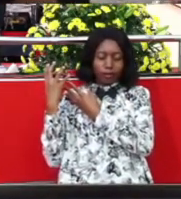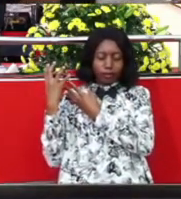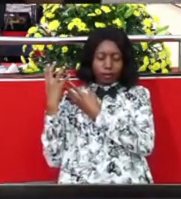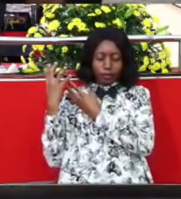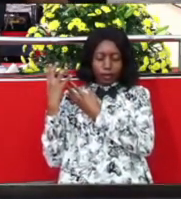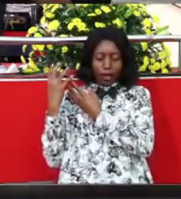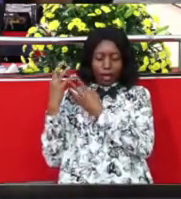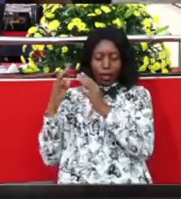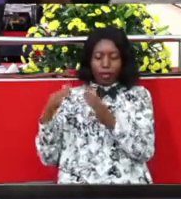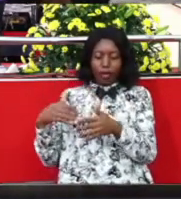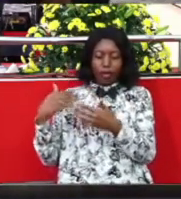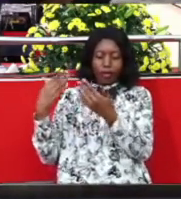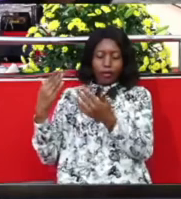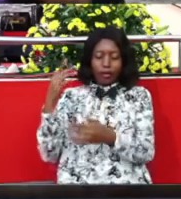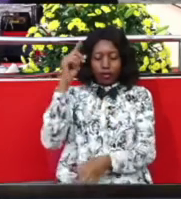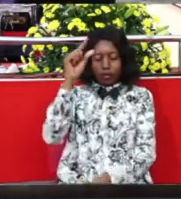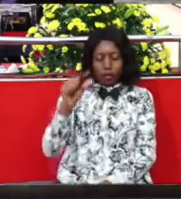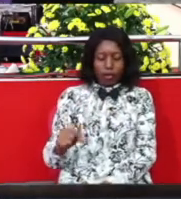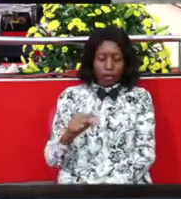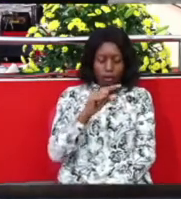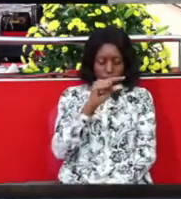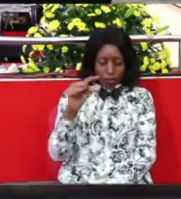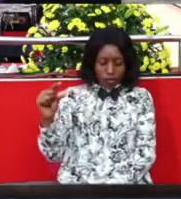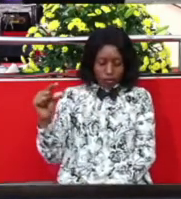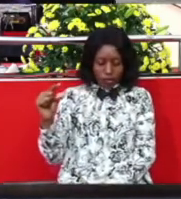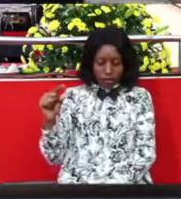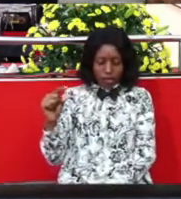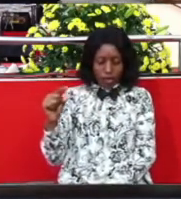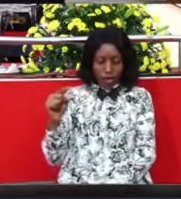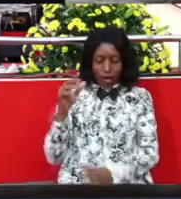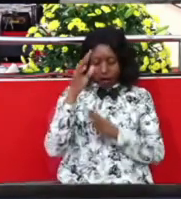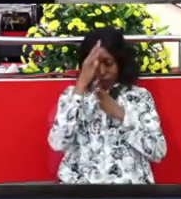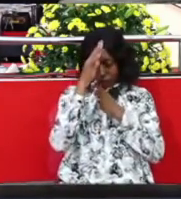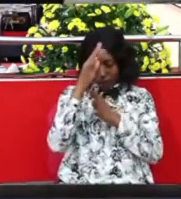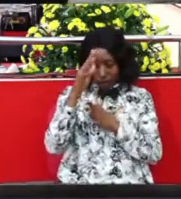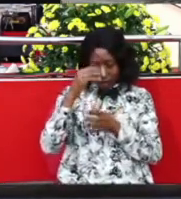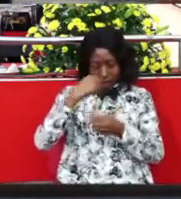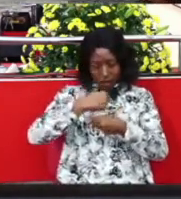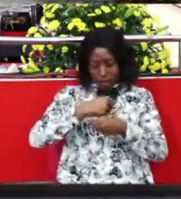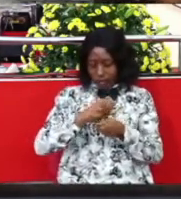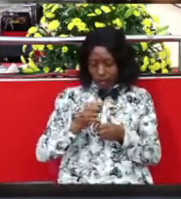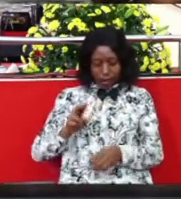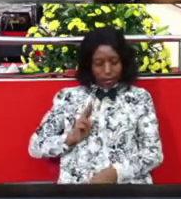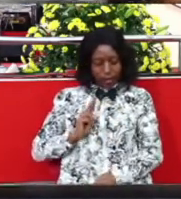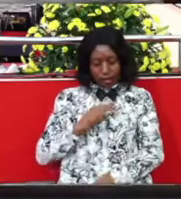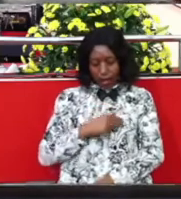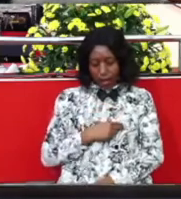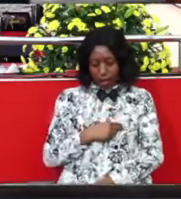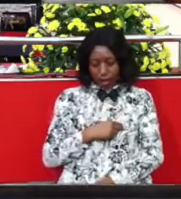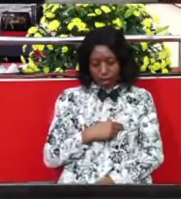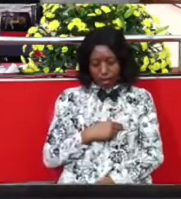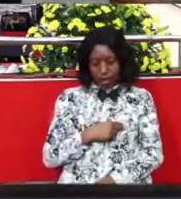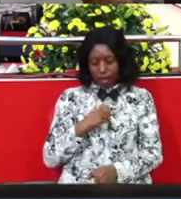Na tunapoyazileta katika Father, would you just mold us? Baba ukaweza kututengeneza. Shape us. Kaweza kututunda. Work in